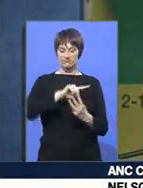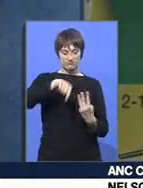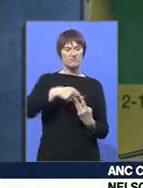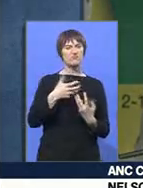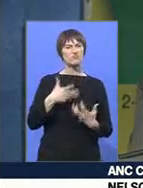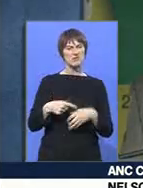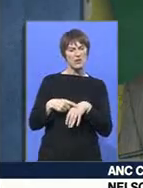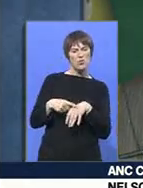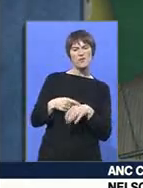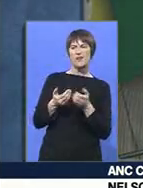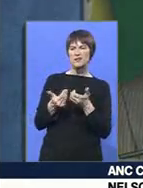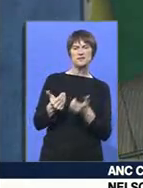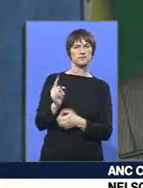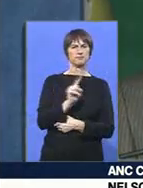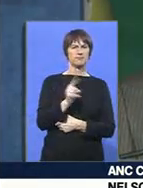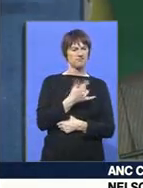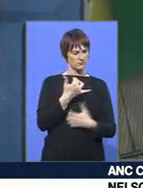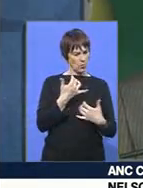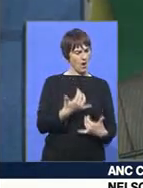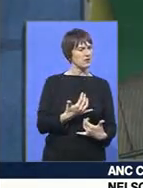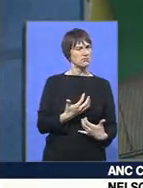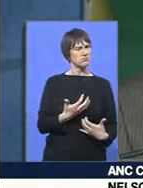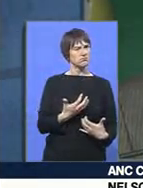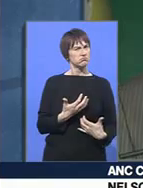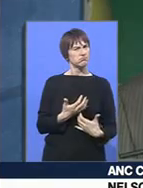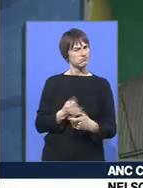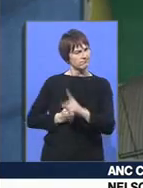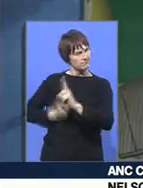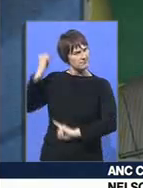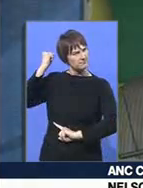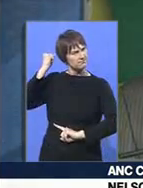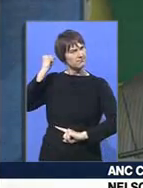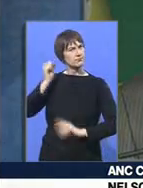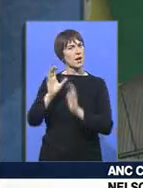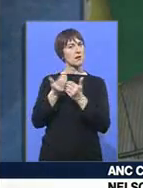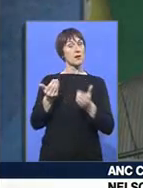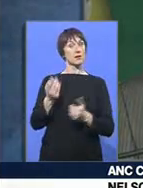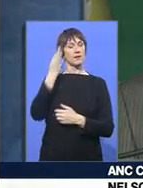non-racial assault on the apartheid colonial regime.